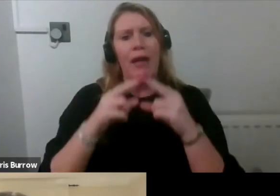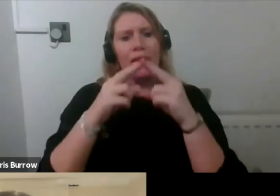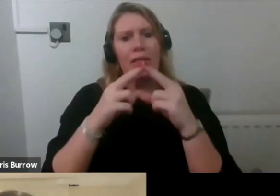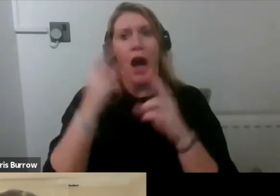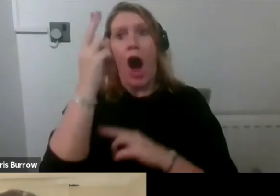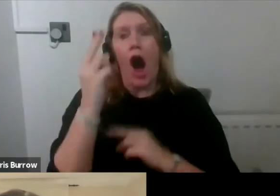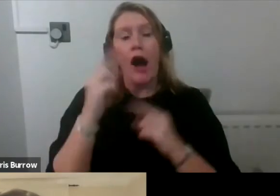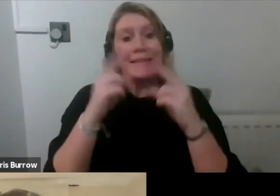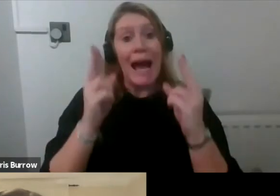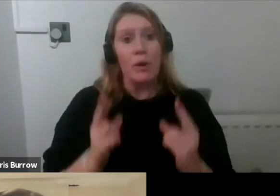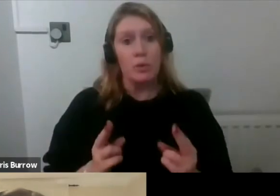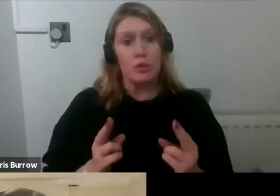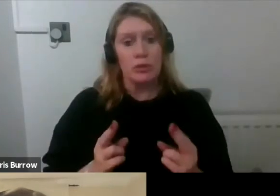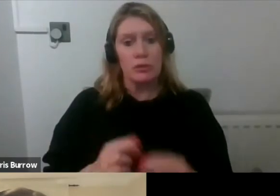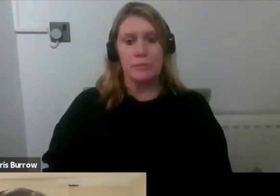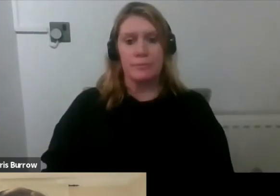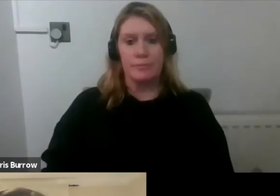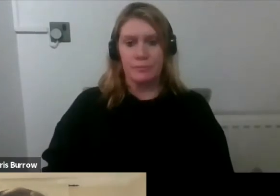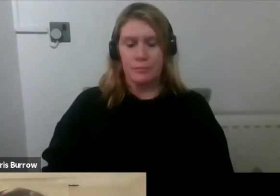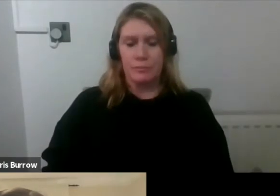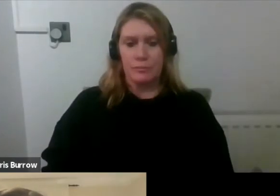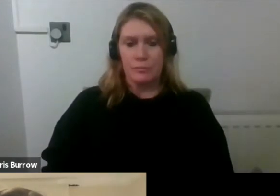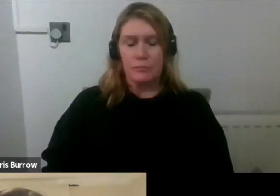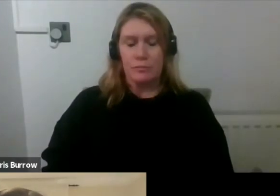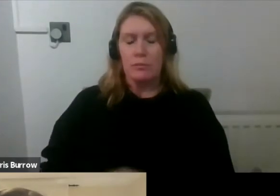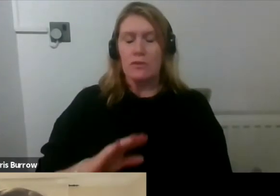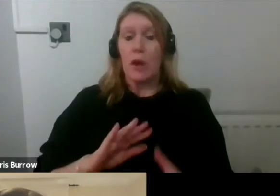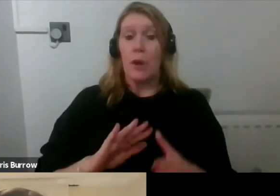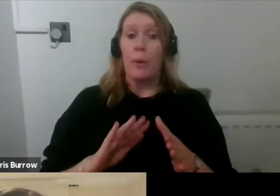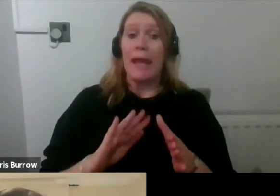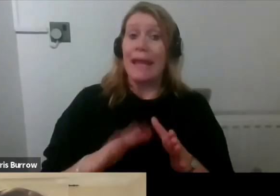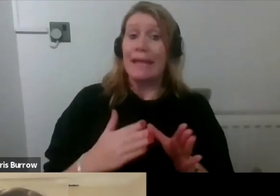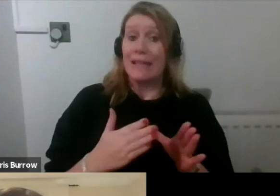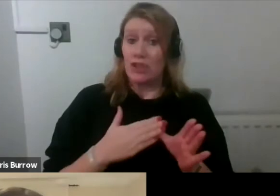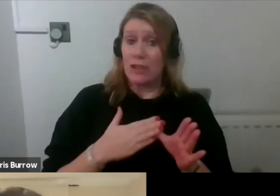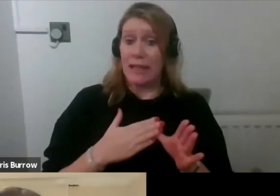so initially the exhibition opened,